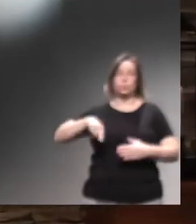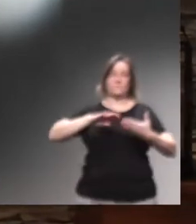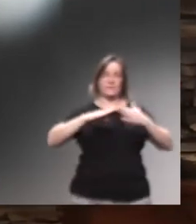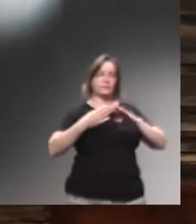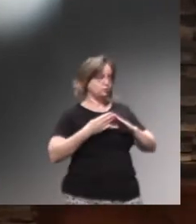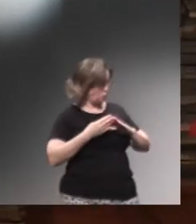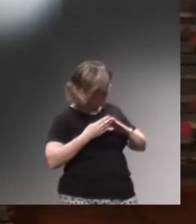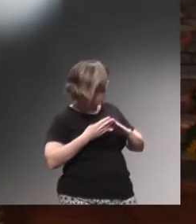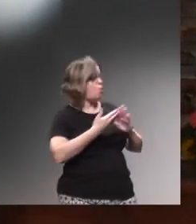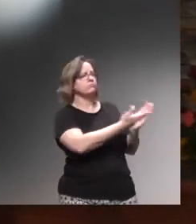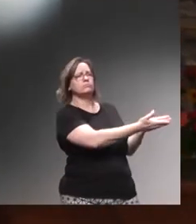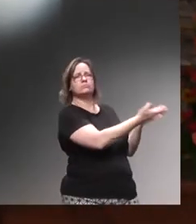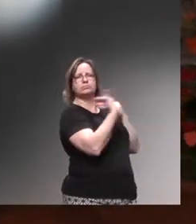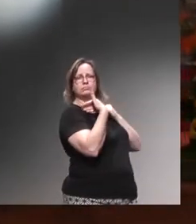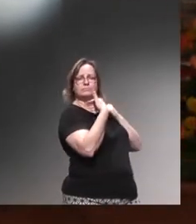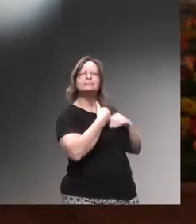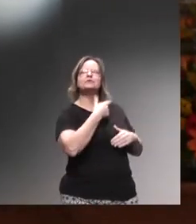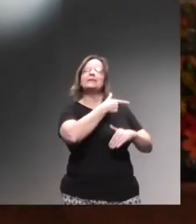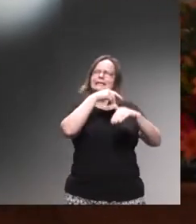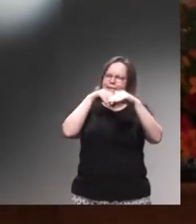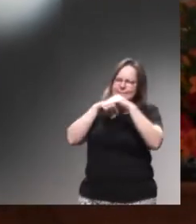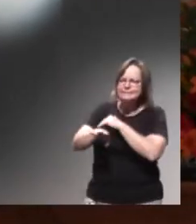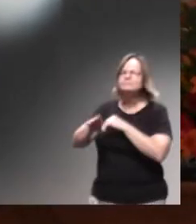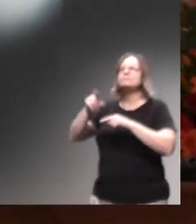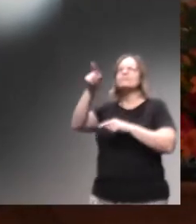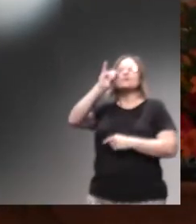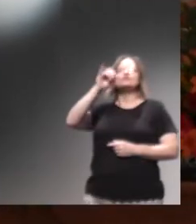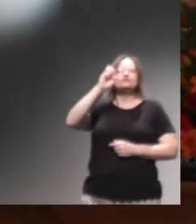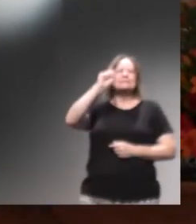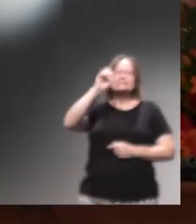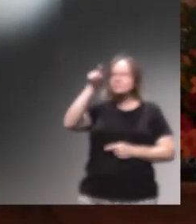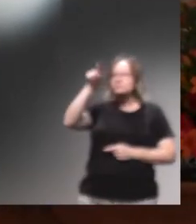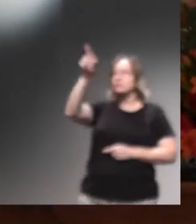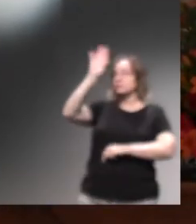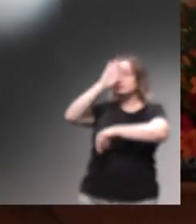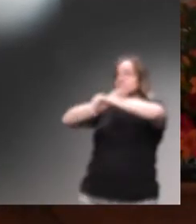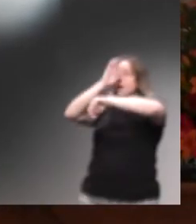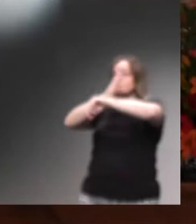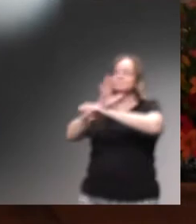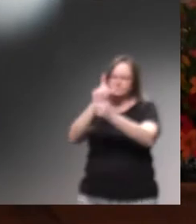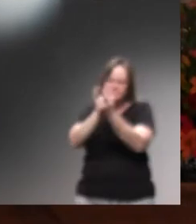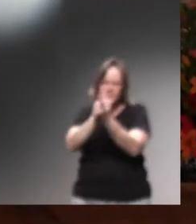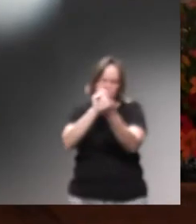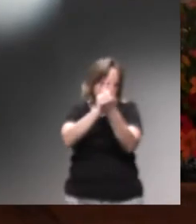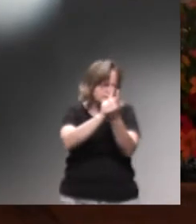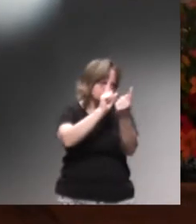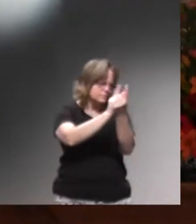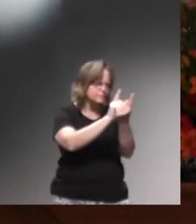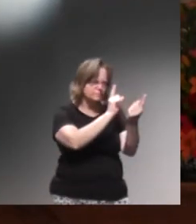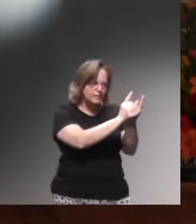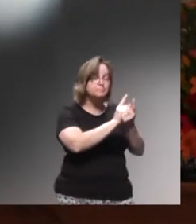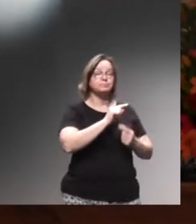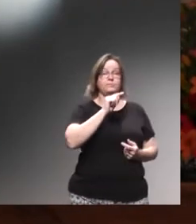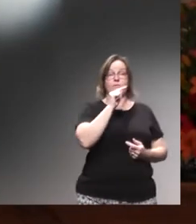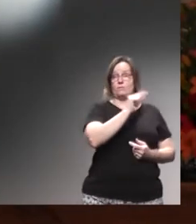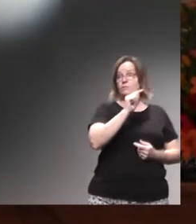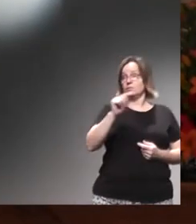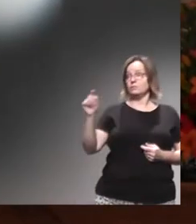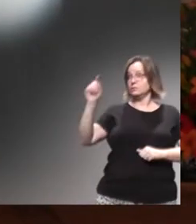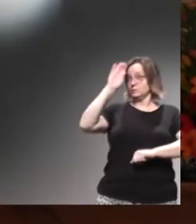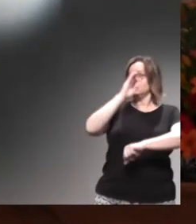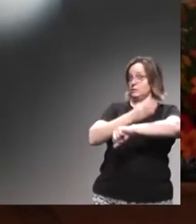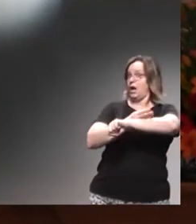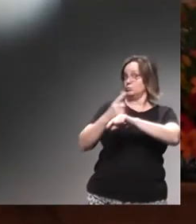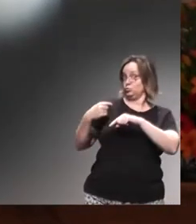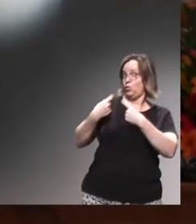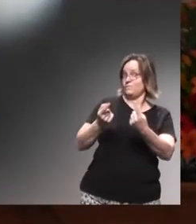sons. He had seven of them. And he's meeting with each son, one after the other. And each one is physical,